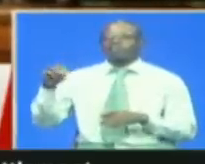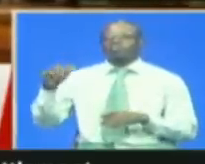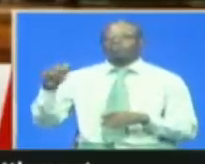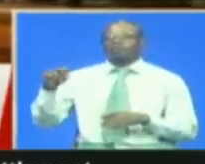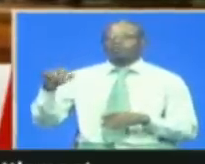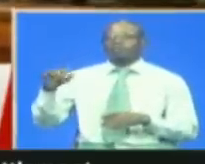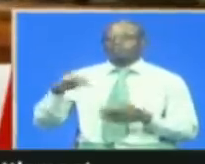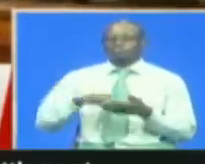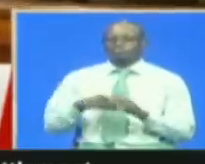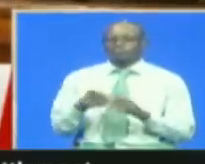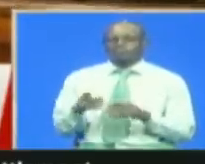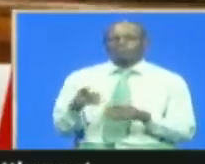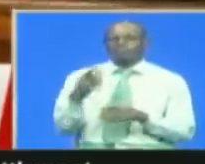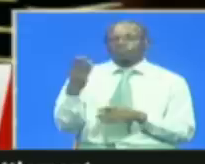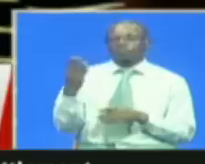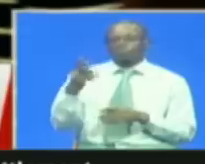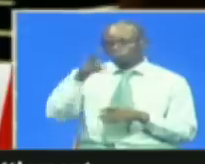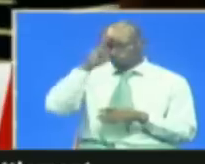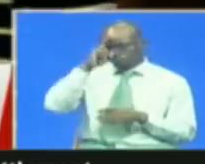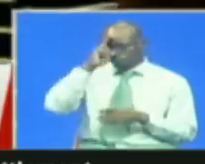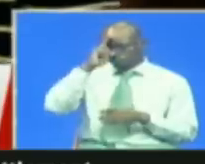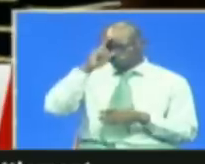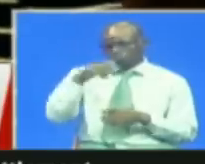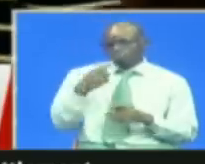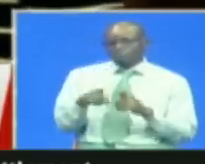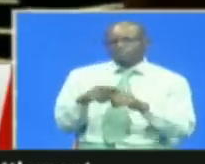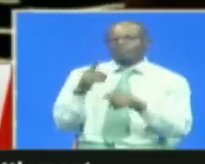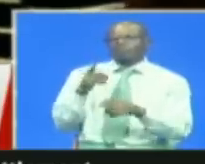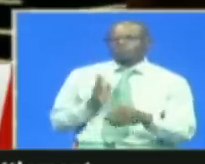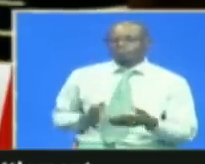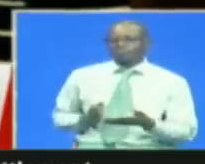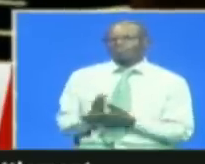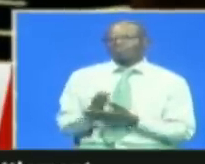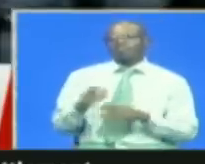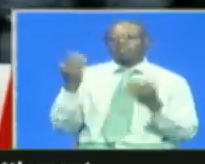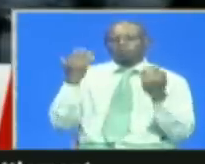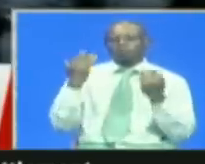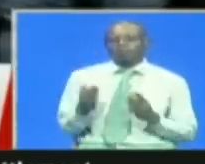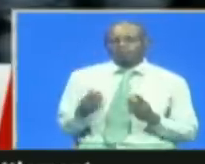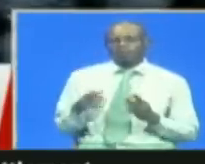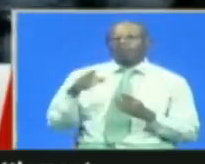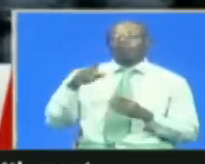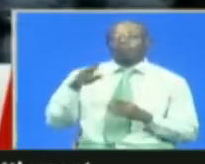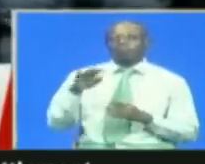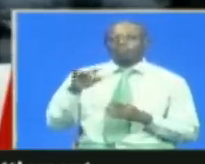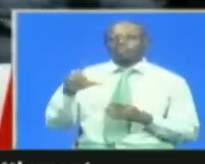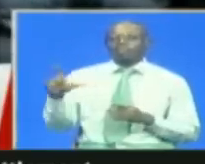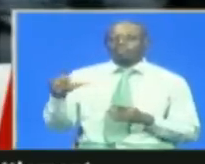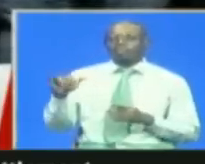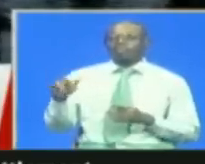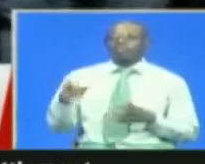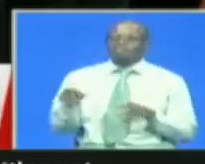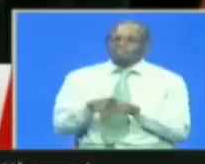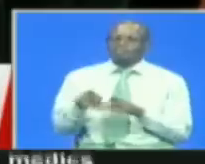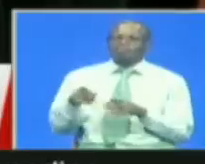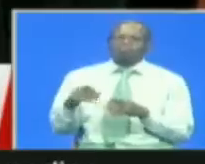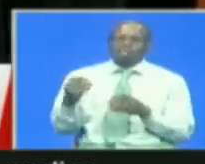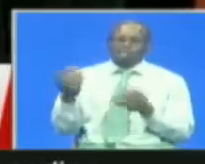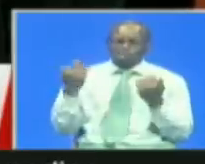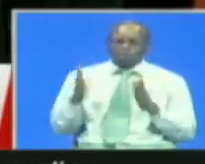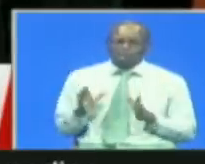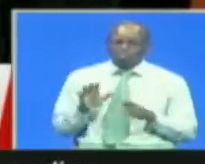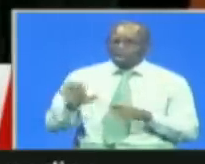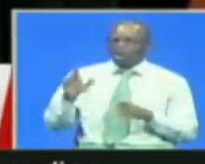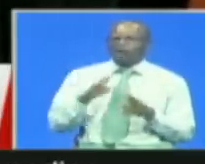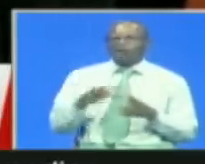The four police officers accused of killing human rights lawyer Willie Kimani, his client, and a taxi driver today appeared before Justice